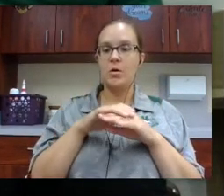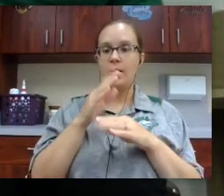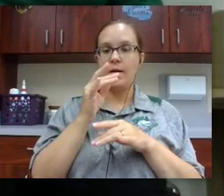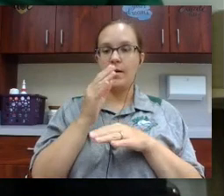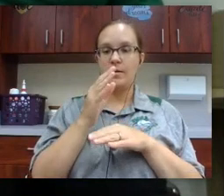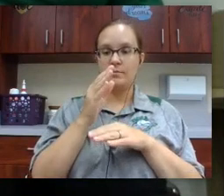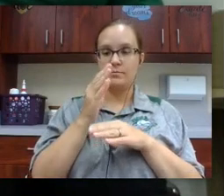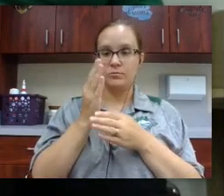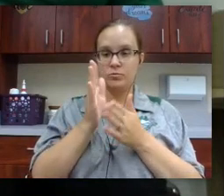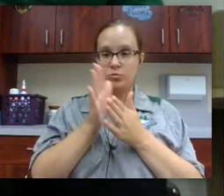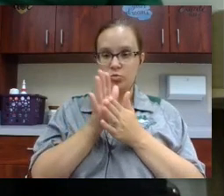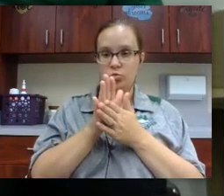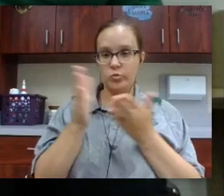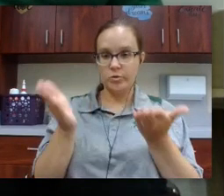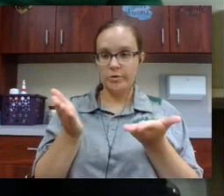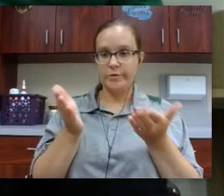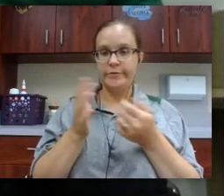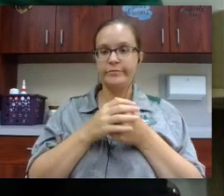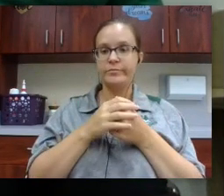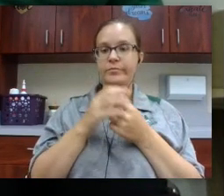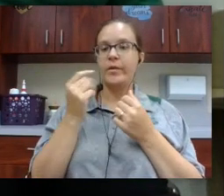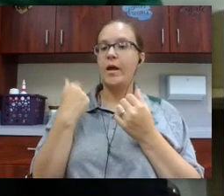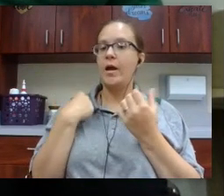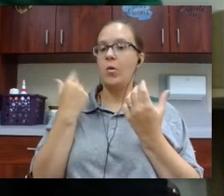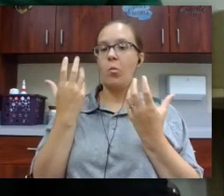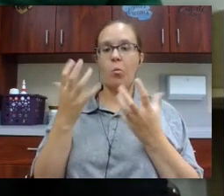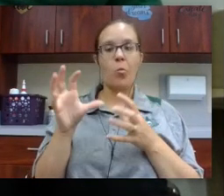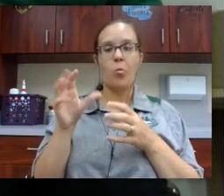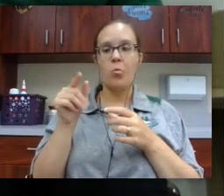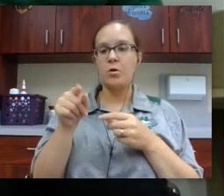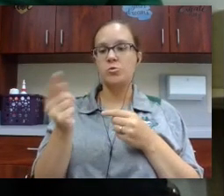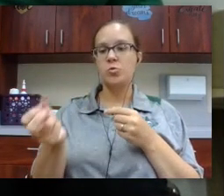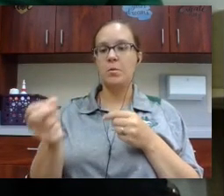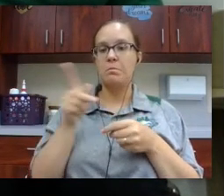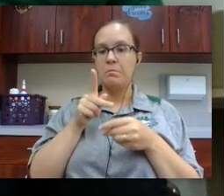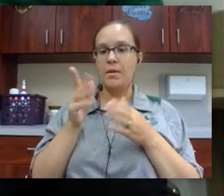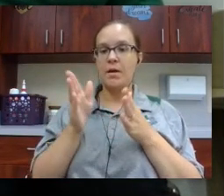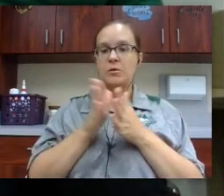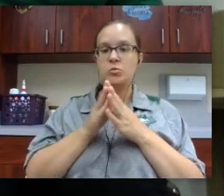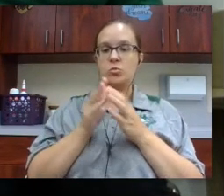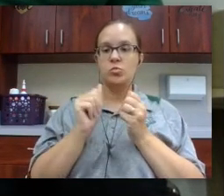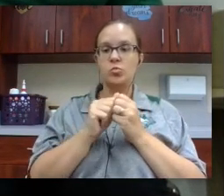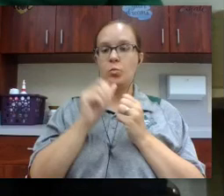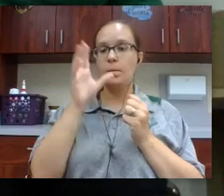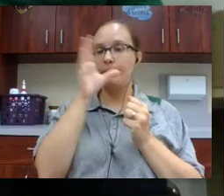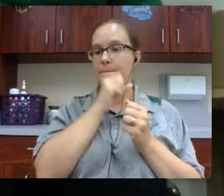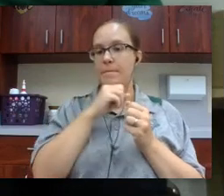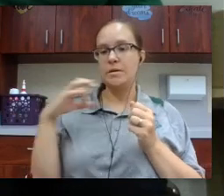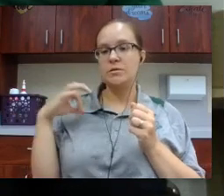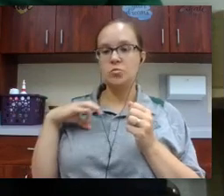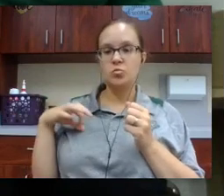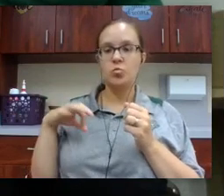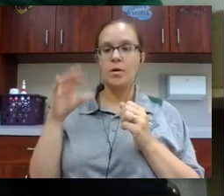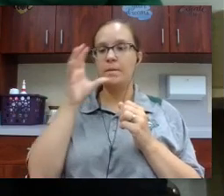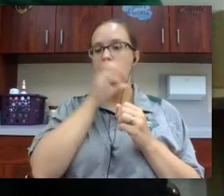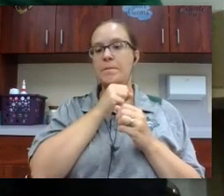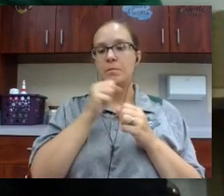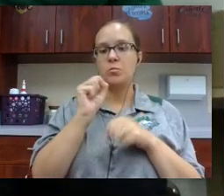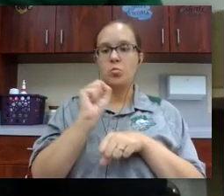want to do is to have you come back missing assignments and missing credit. So it's a very simple thing for you to